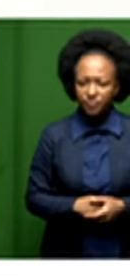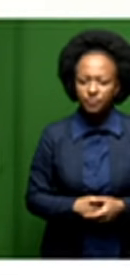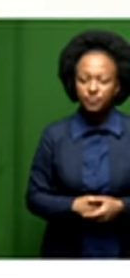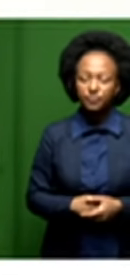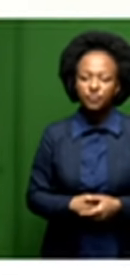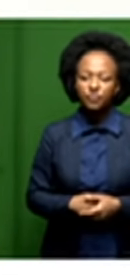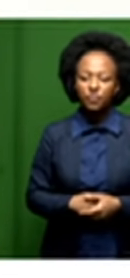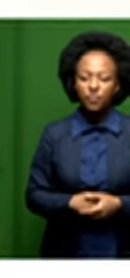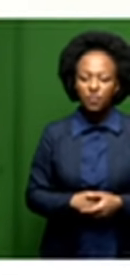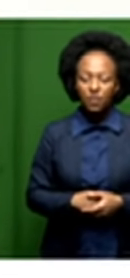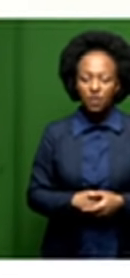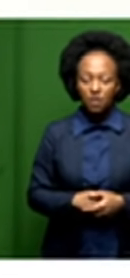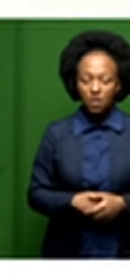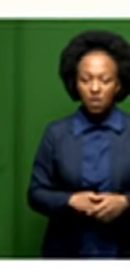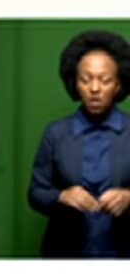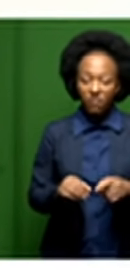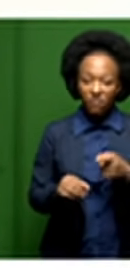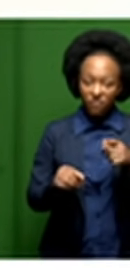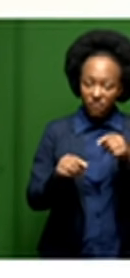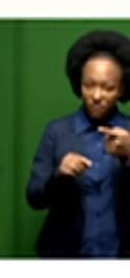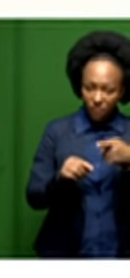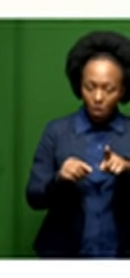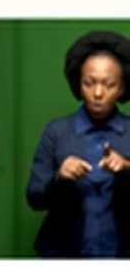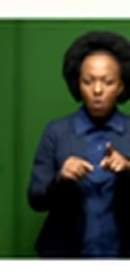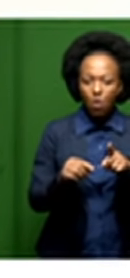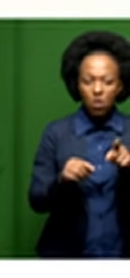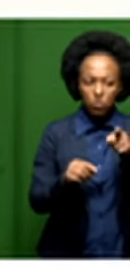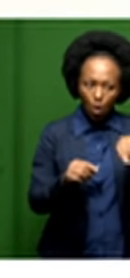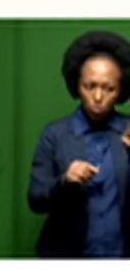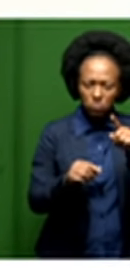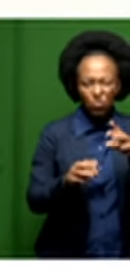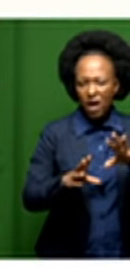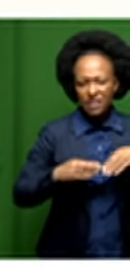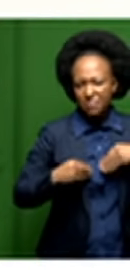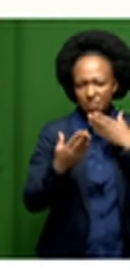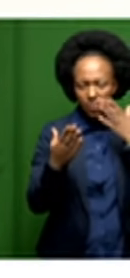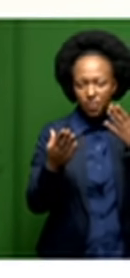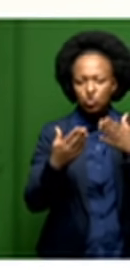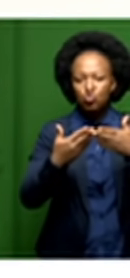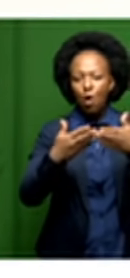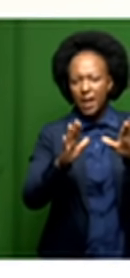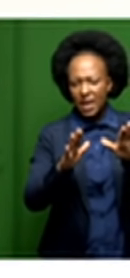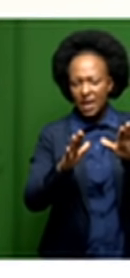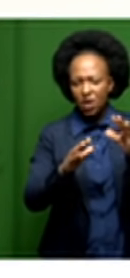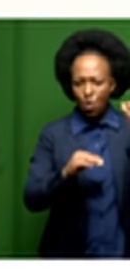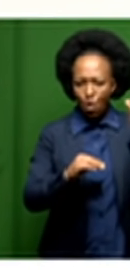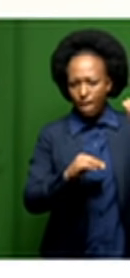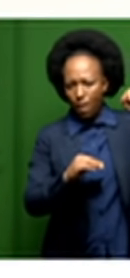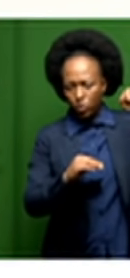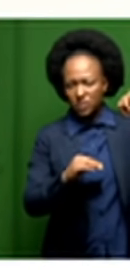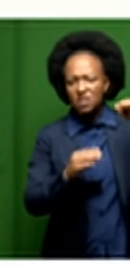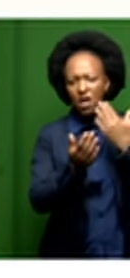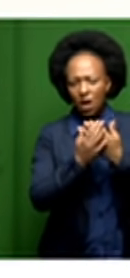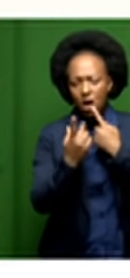For those that are opposed to the opening up of registrations, they would actually raise this